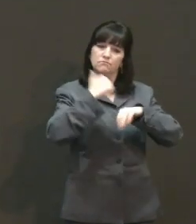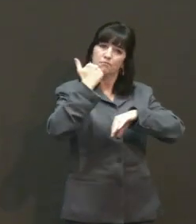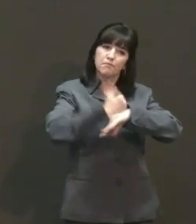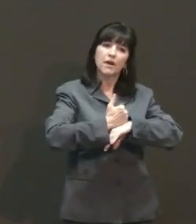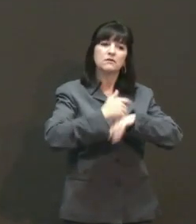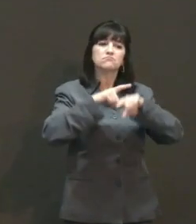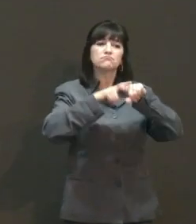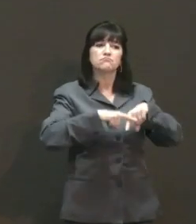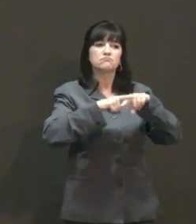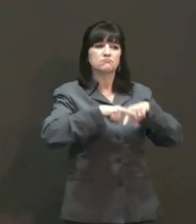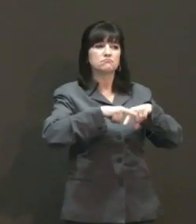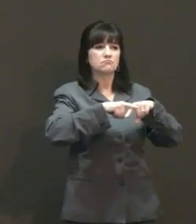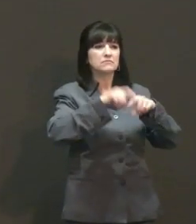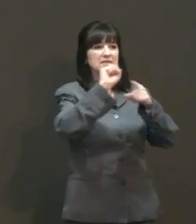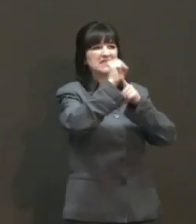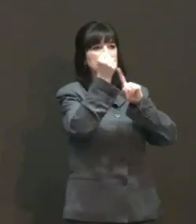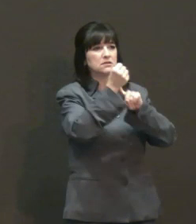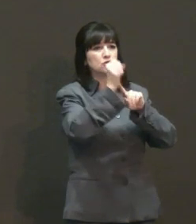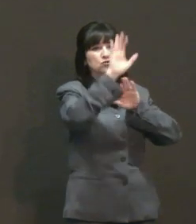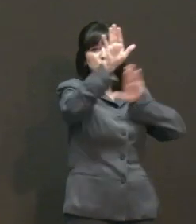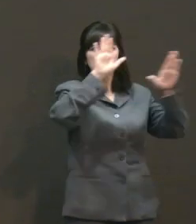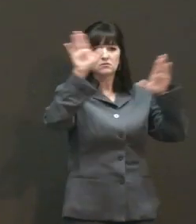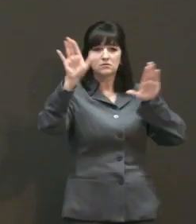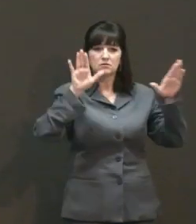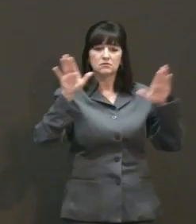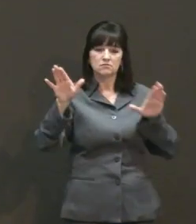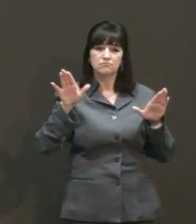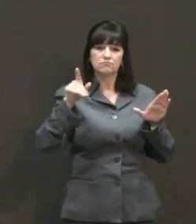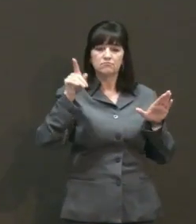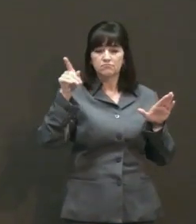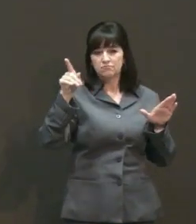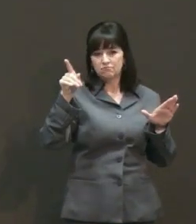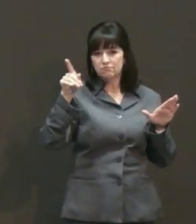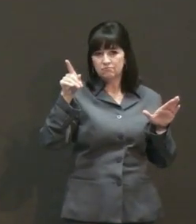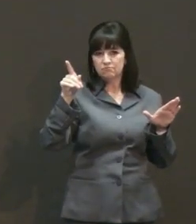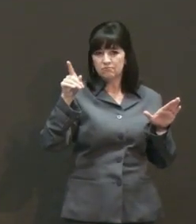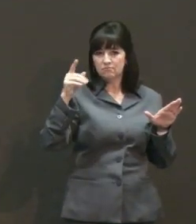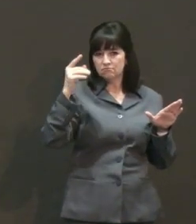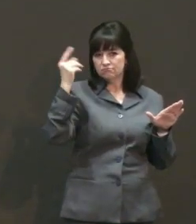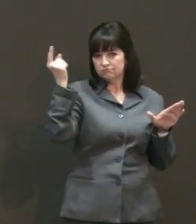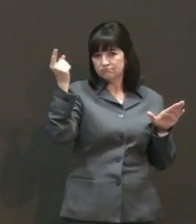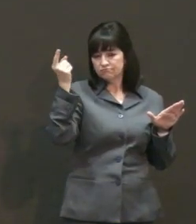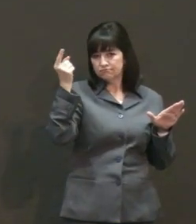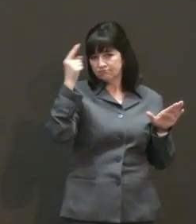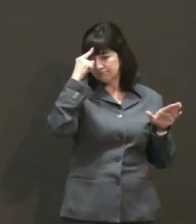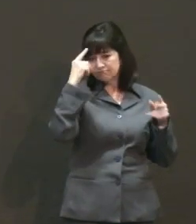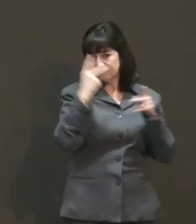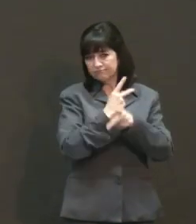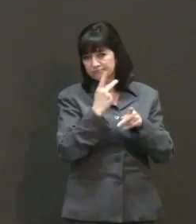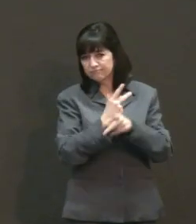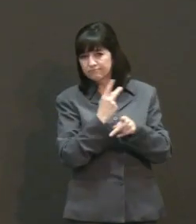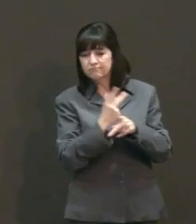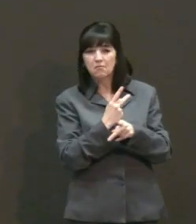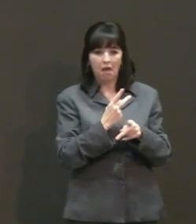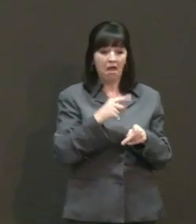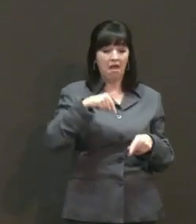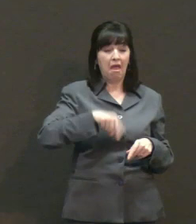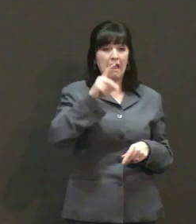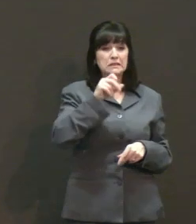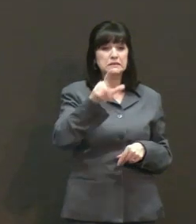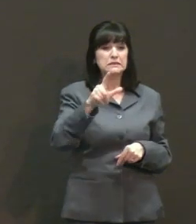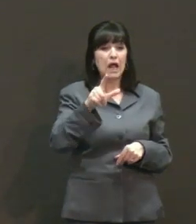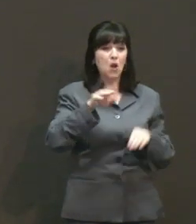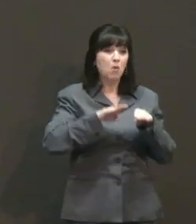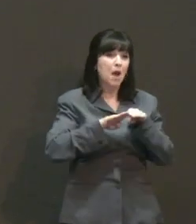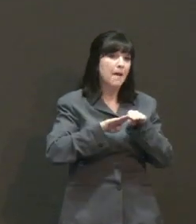that the coronavirus peak here in Delaware has already passed. Well, that is just not true. The